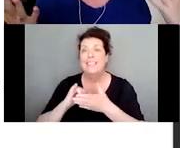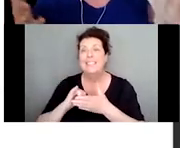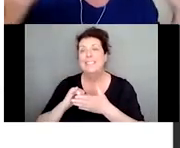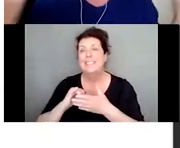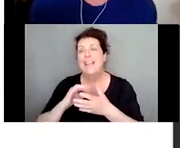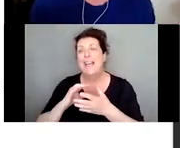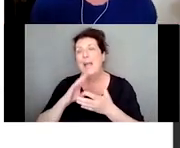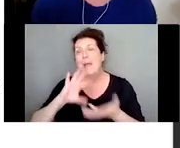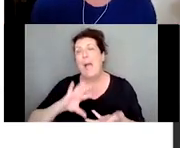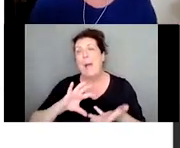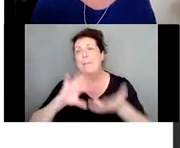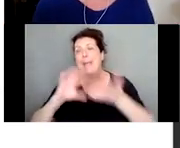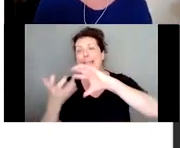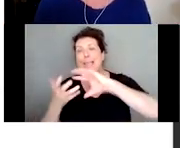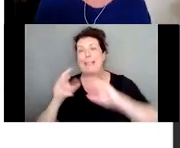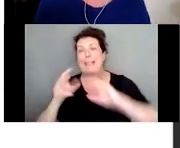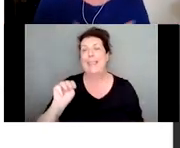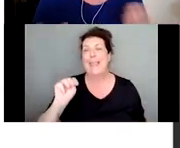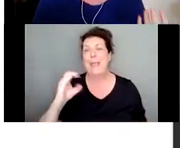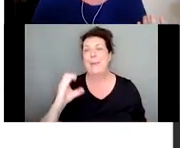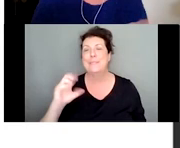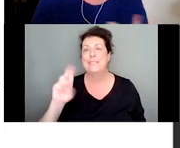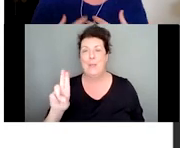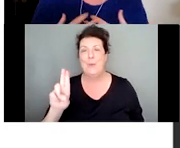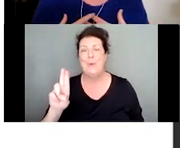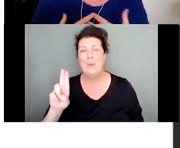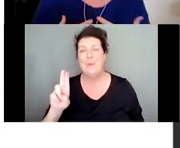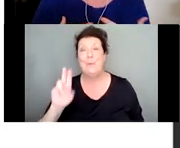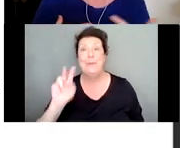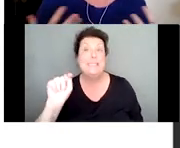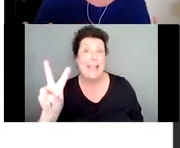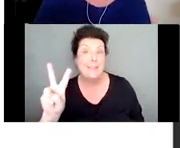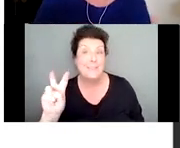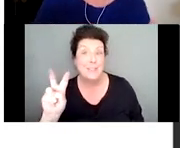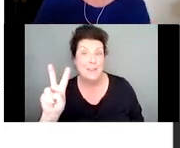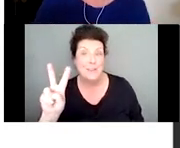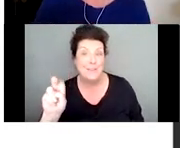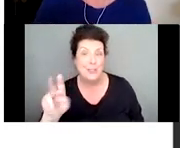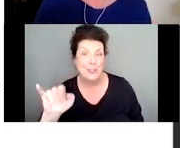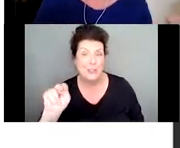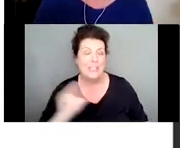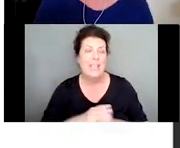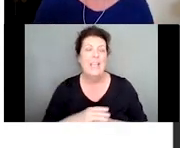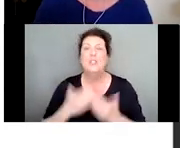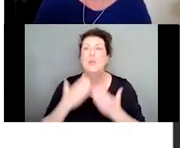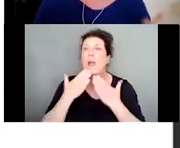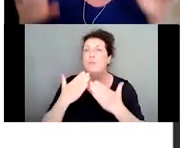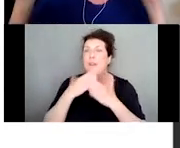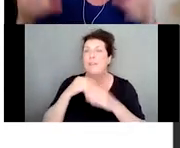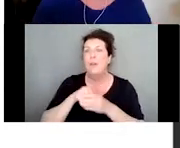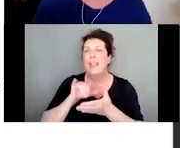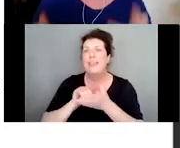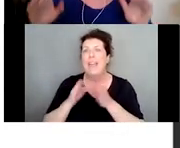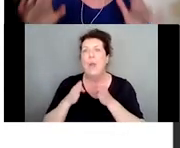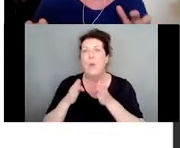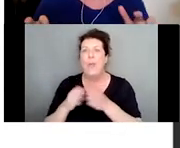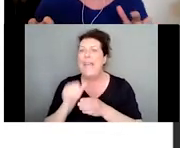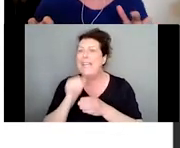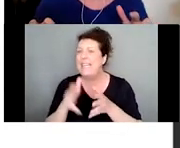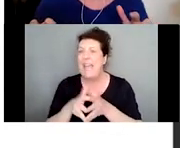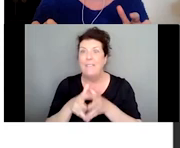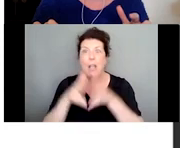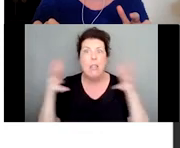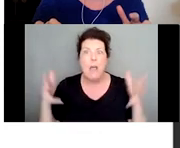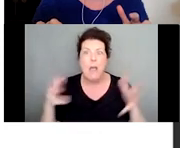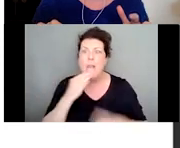TV version. So I, I am grateful that in that way, I did not sort of have as much homework for my